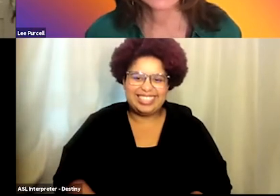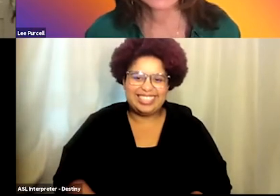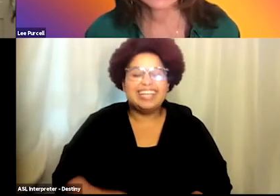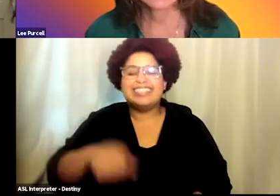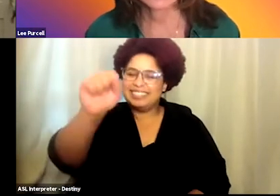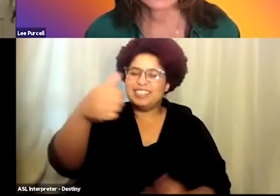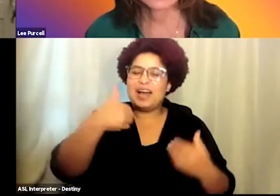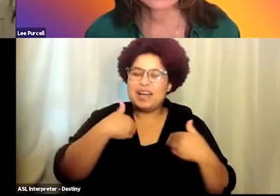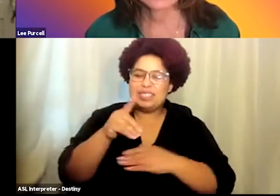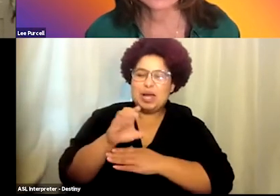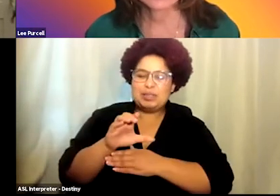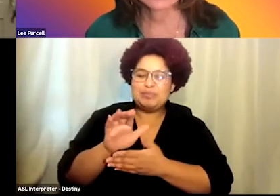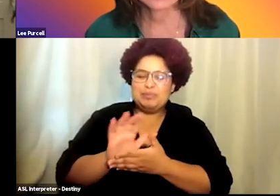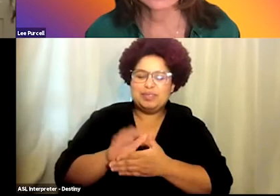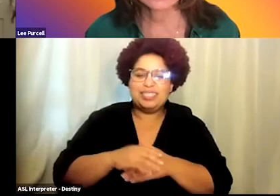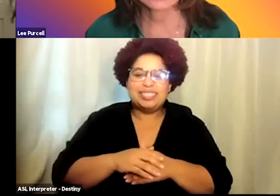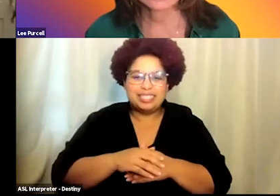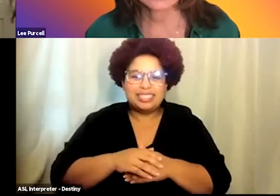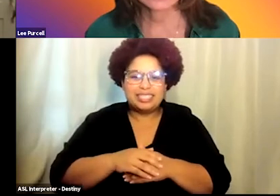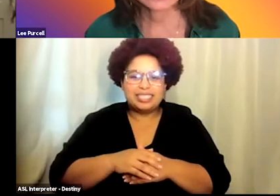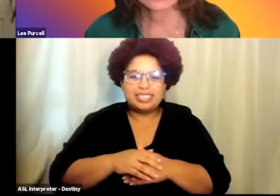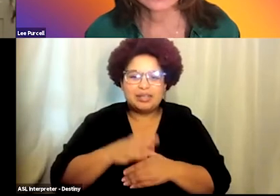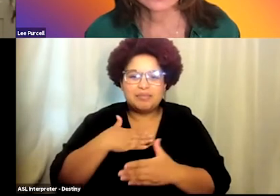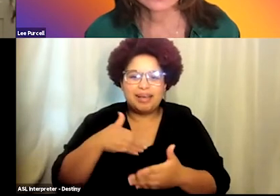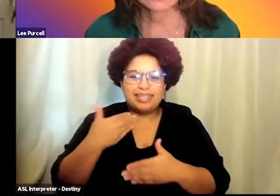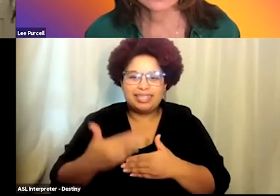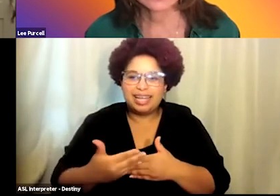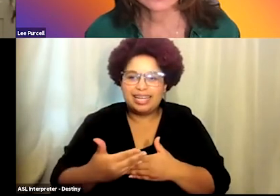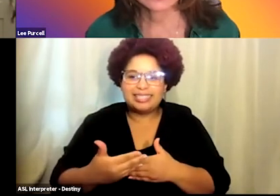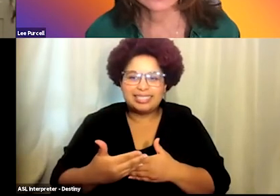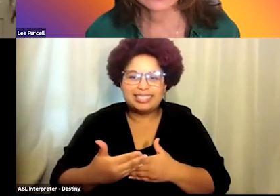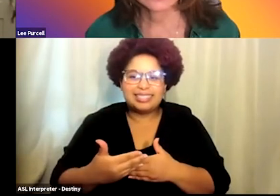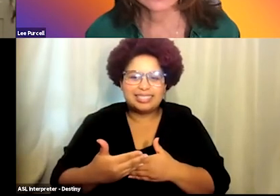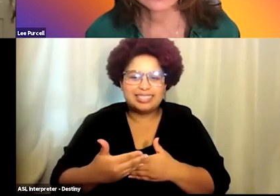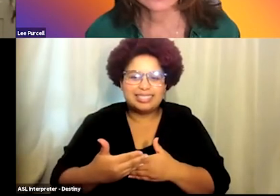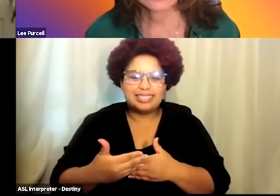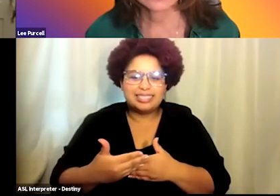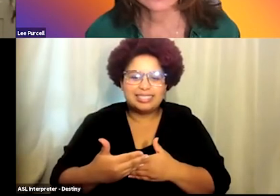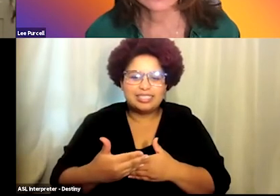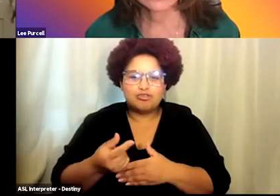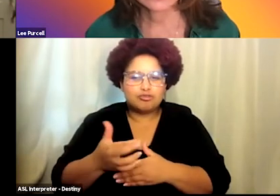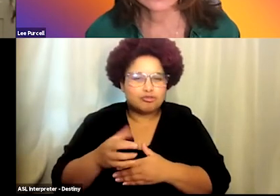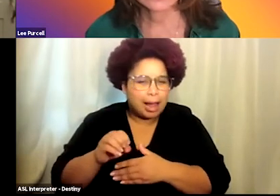Yes, I do. My next draft, but it's not due out until